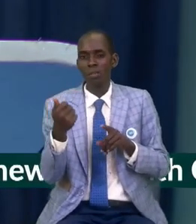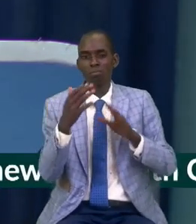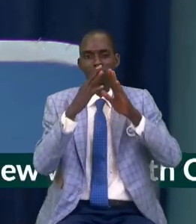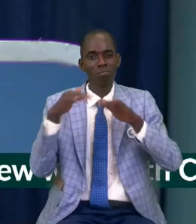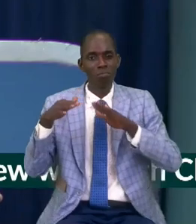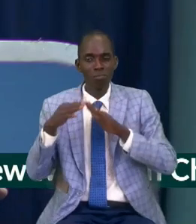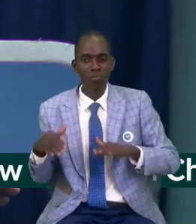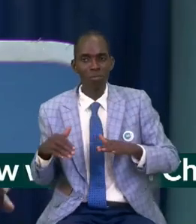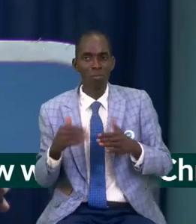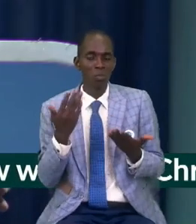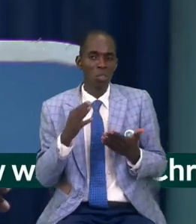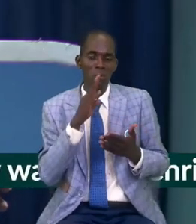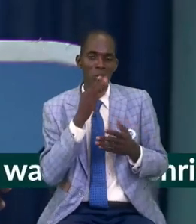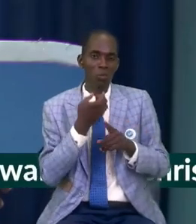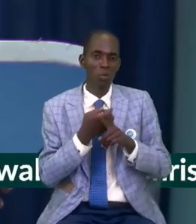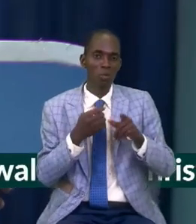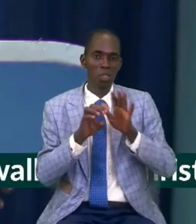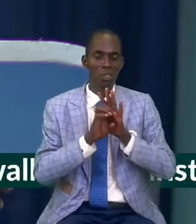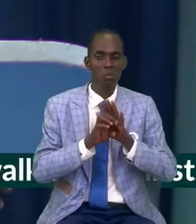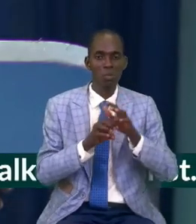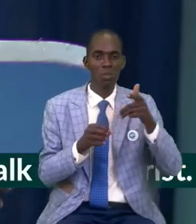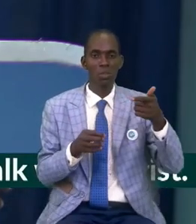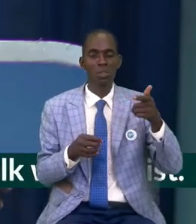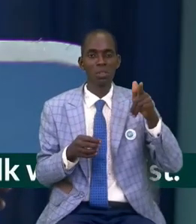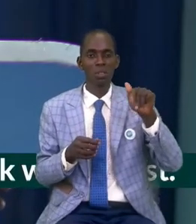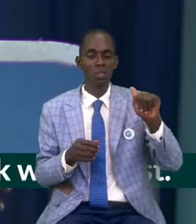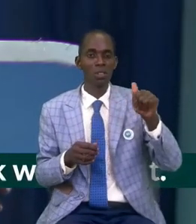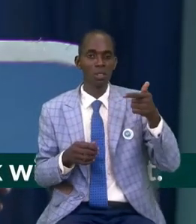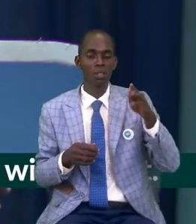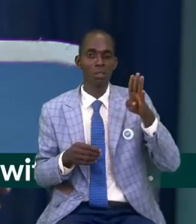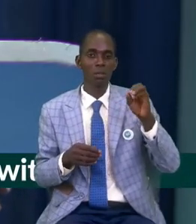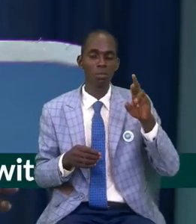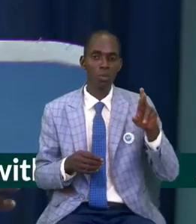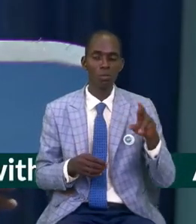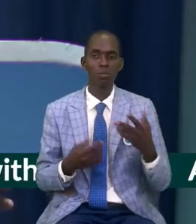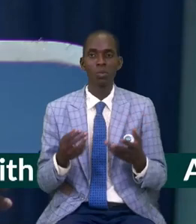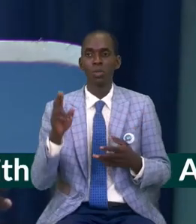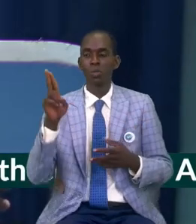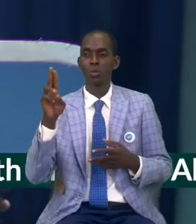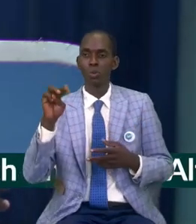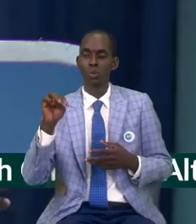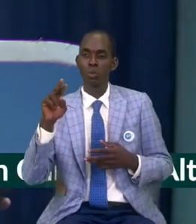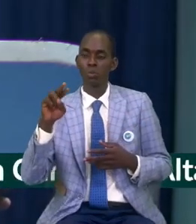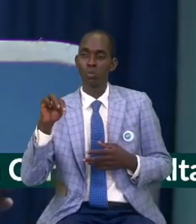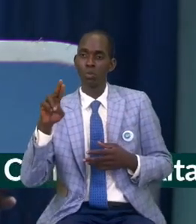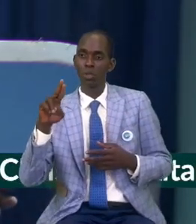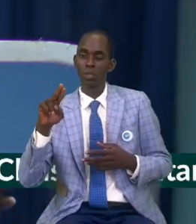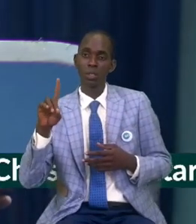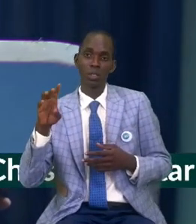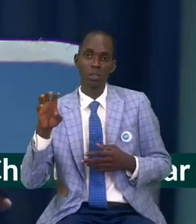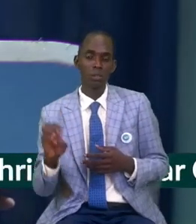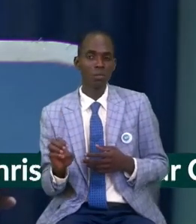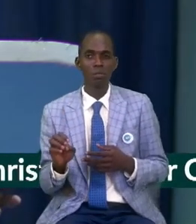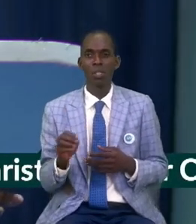side, Eka, you are from Ogwashuku, and Nyocha North and South, you are from